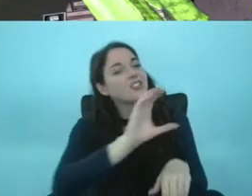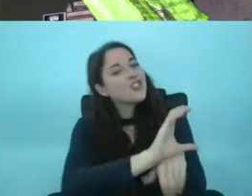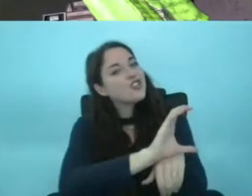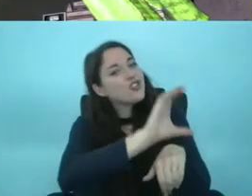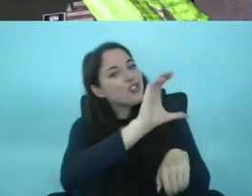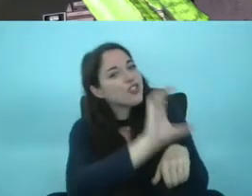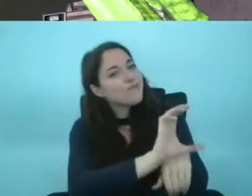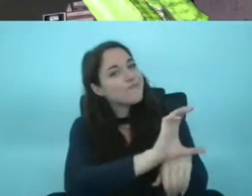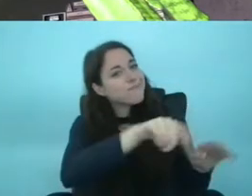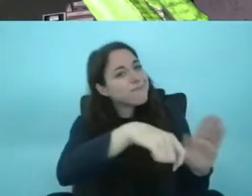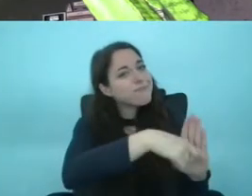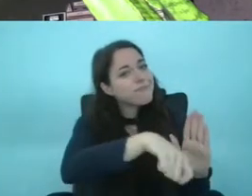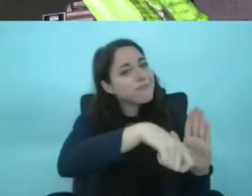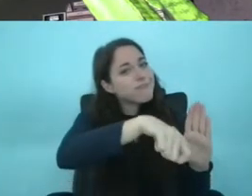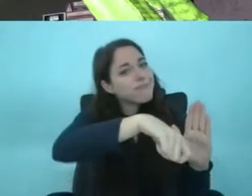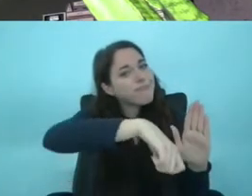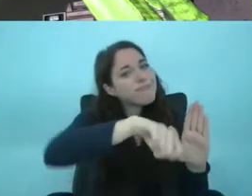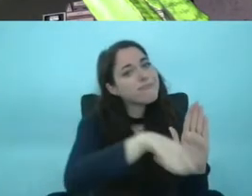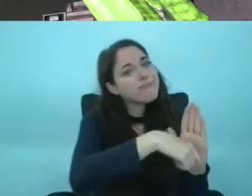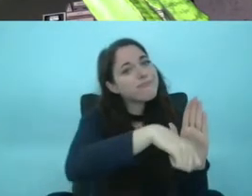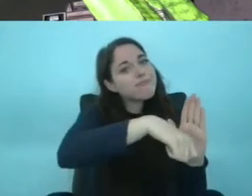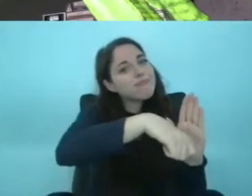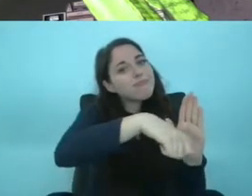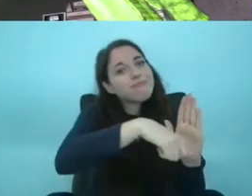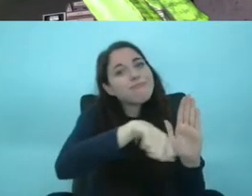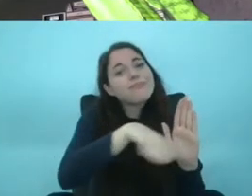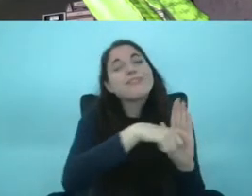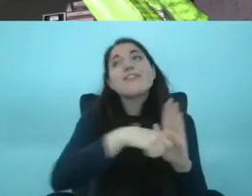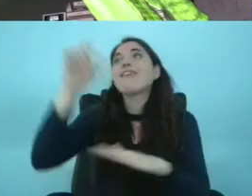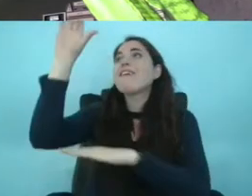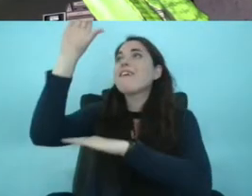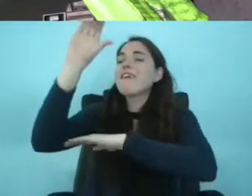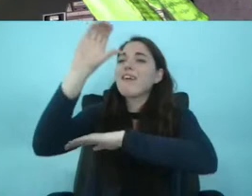moon has risen to her